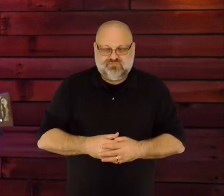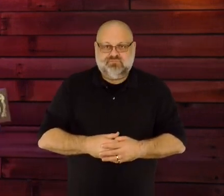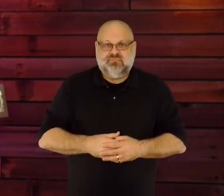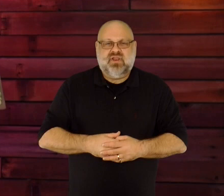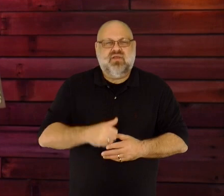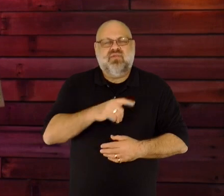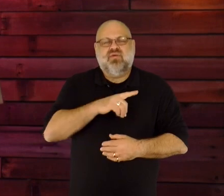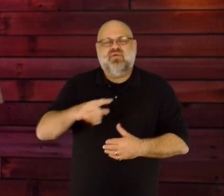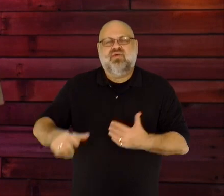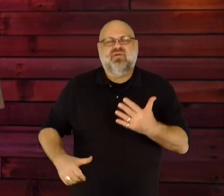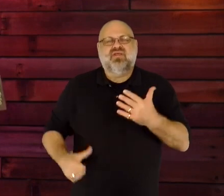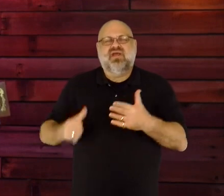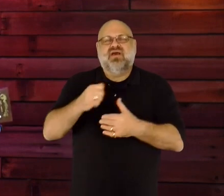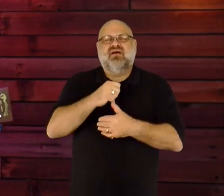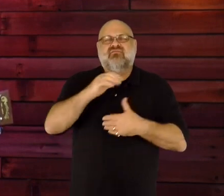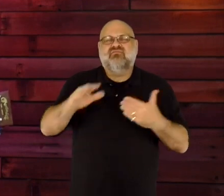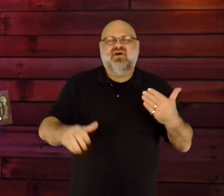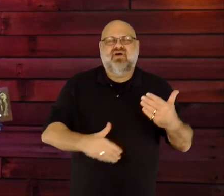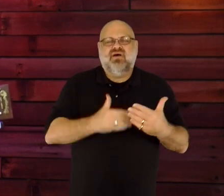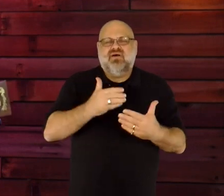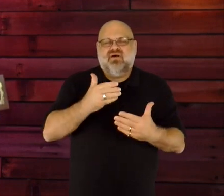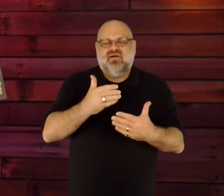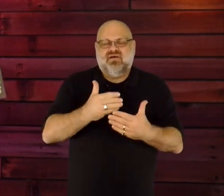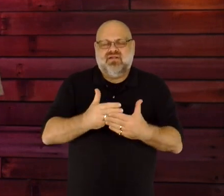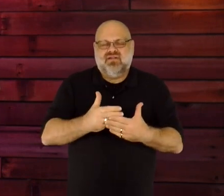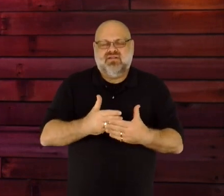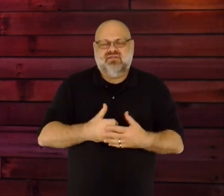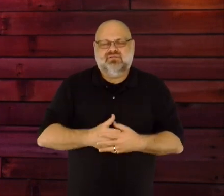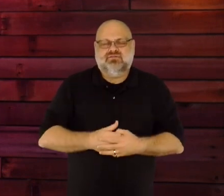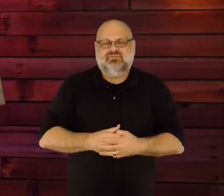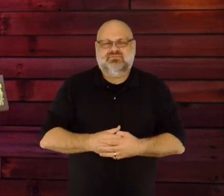all, Lord of all.